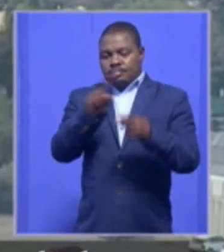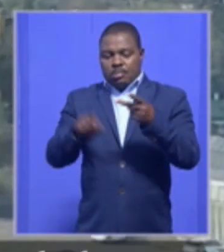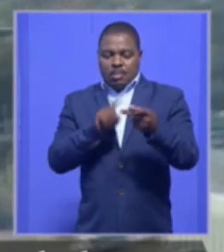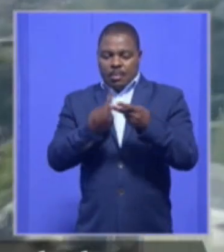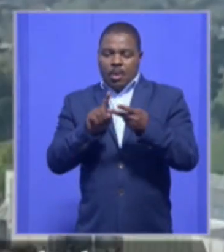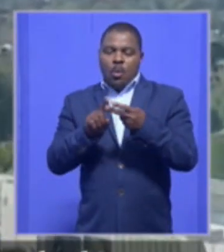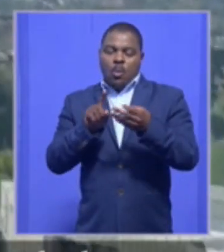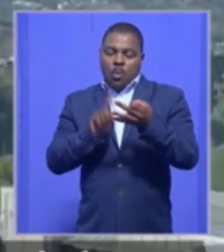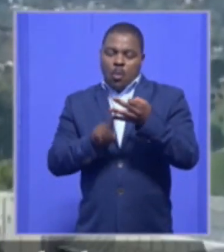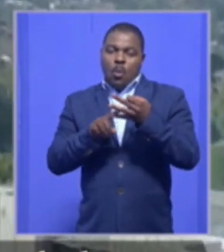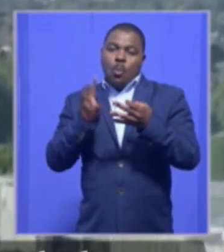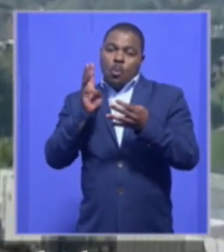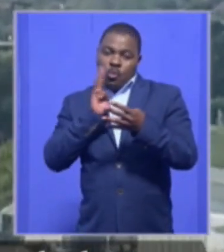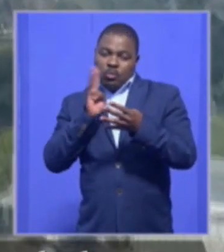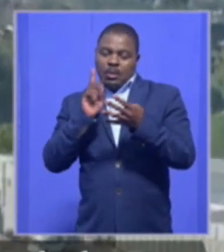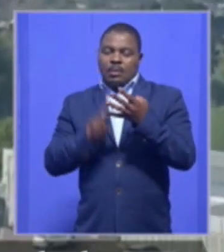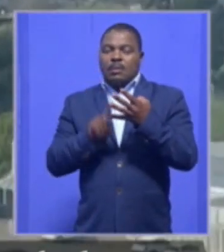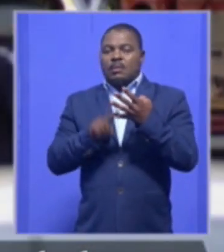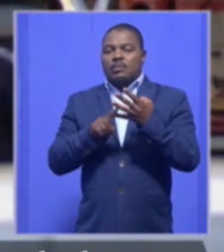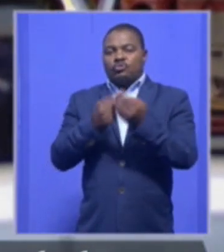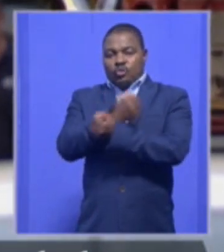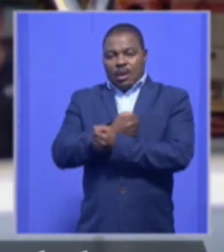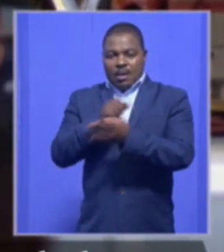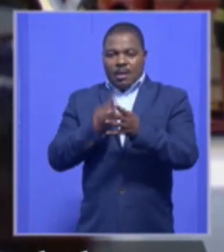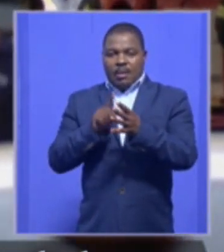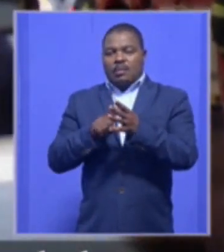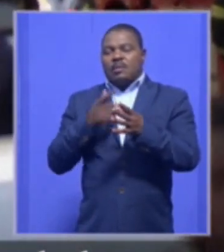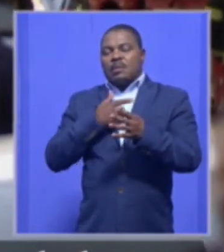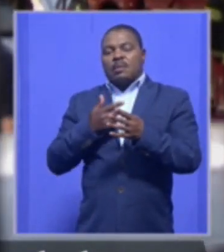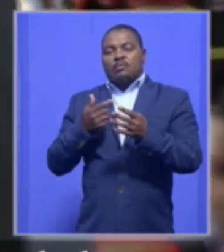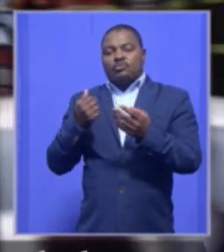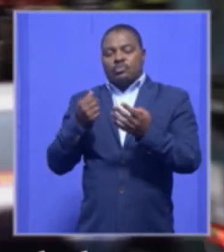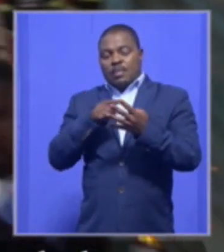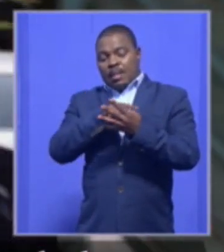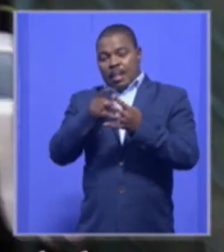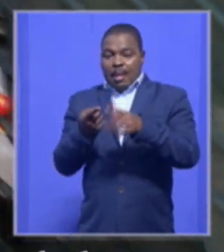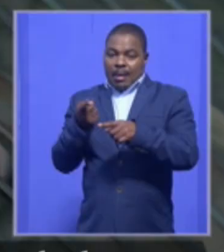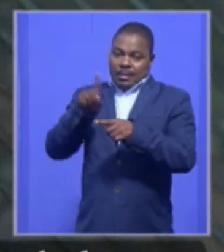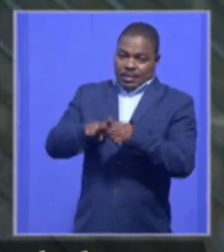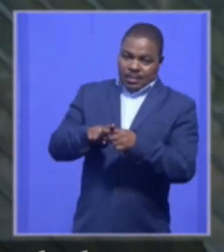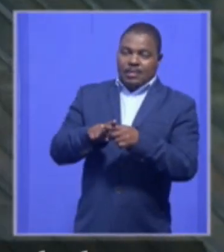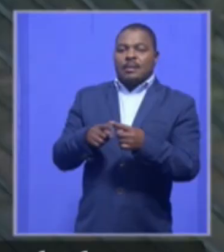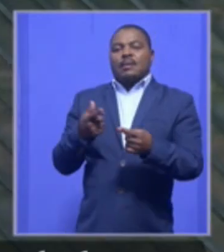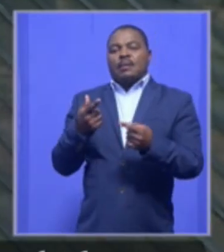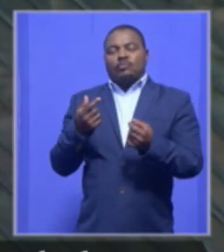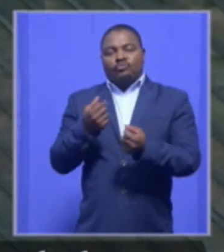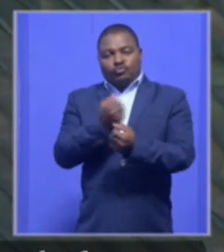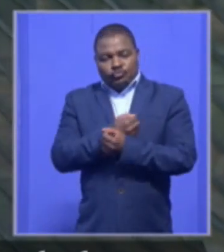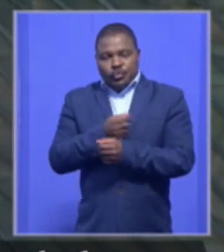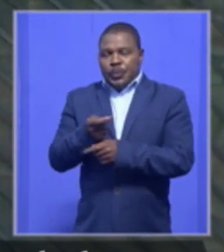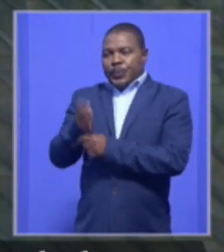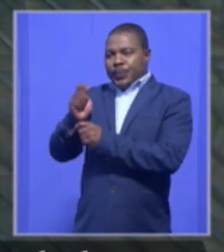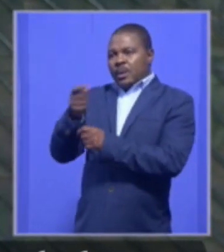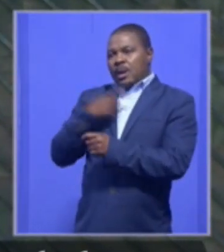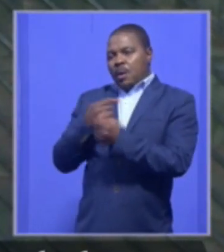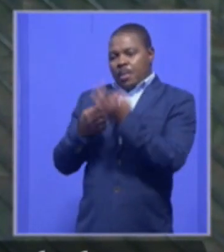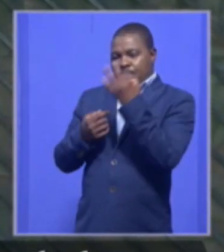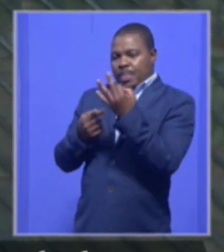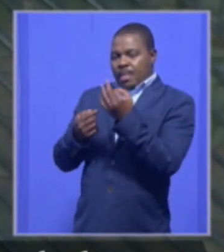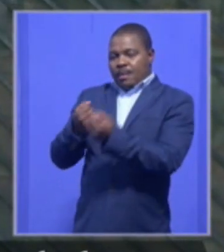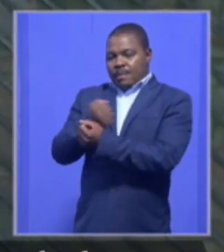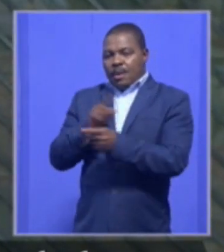and an air truck. And later on, we dispatched an additional fire engine. So right now, we've got about 3 fire engines